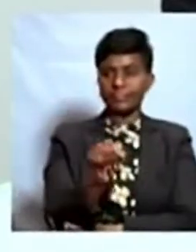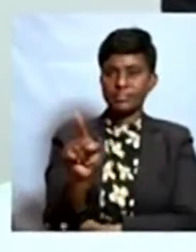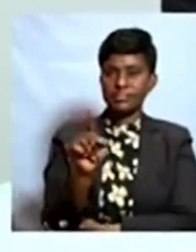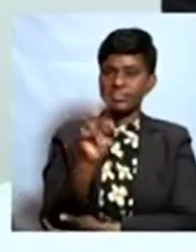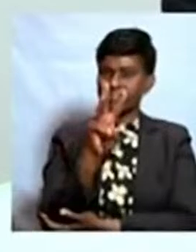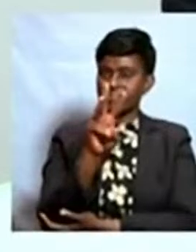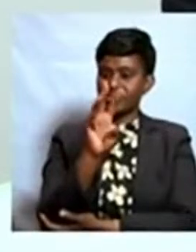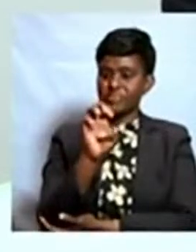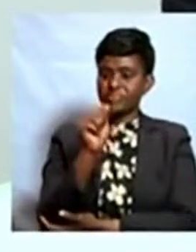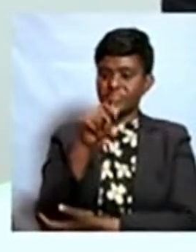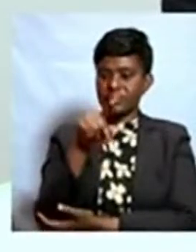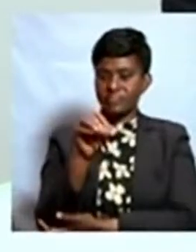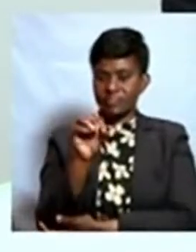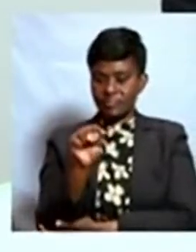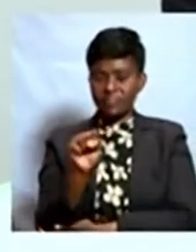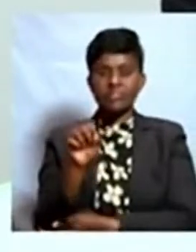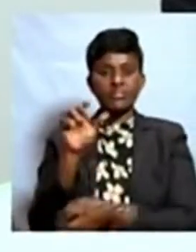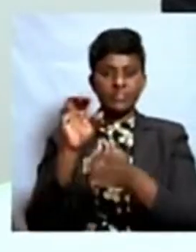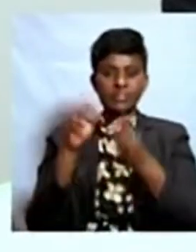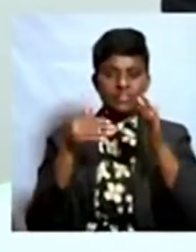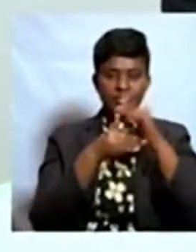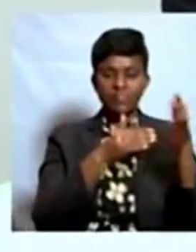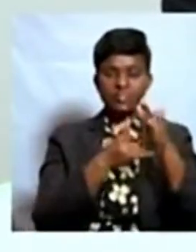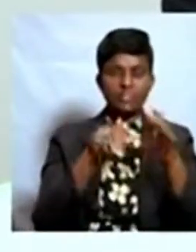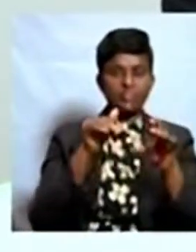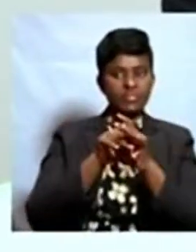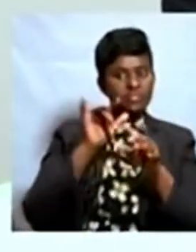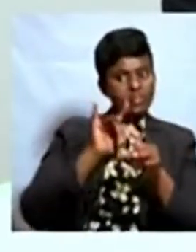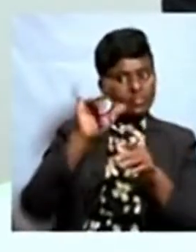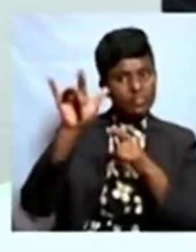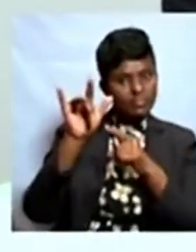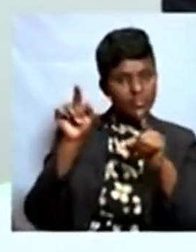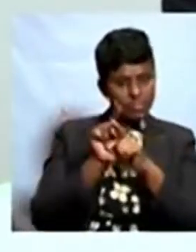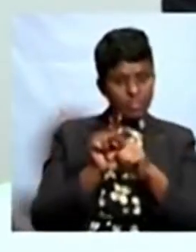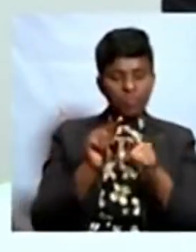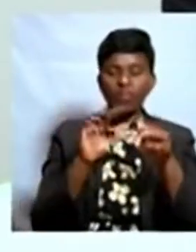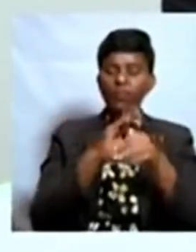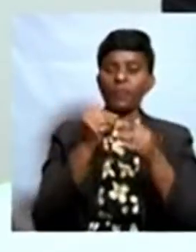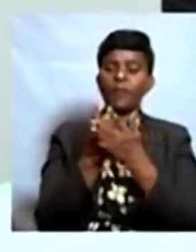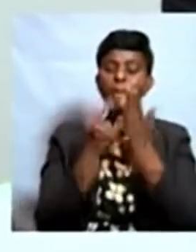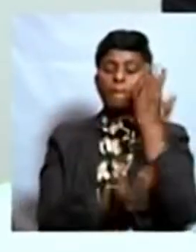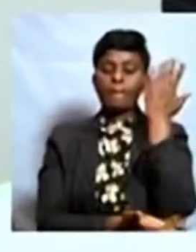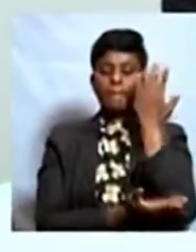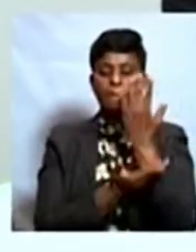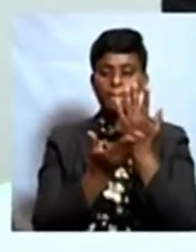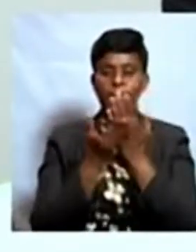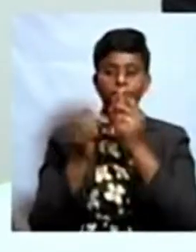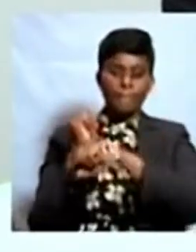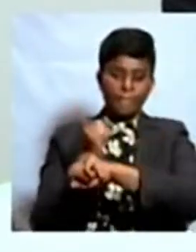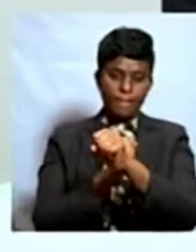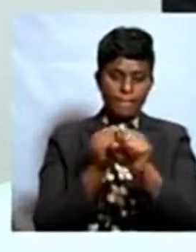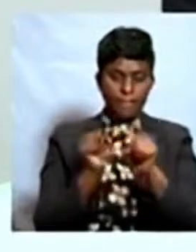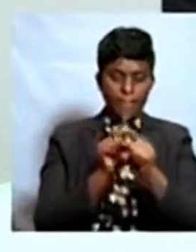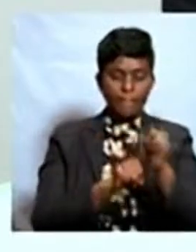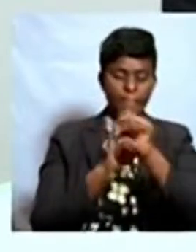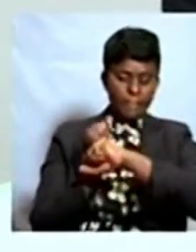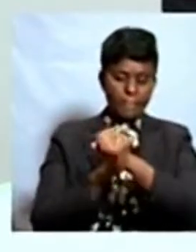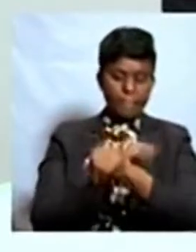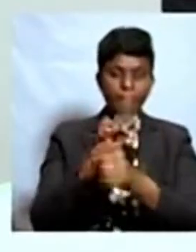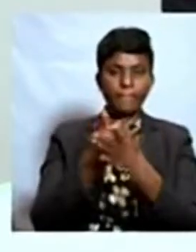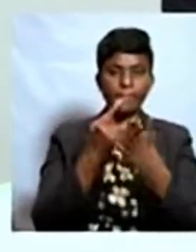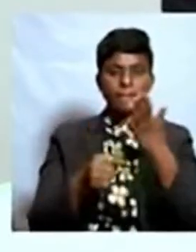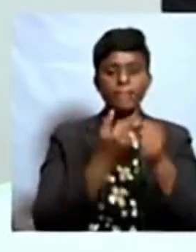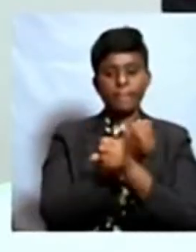weapons against civil aircraft in flight and enhanced security measures to protect the safety